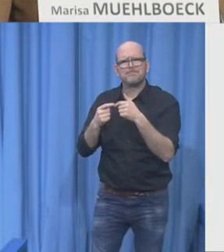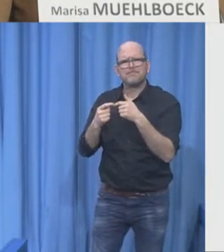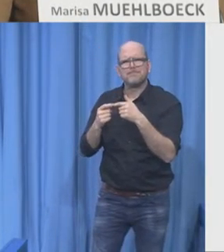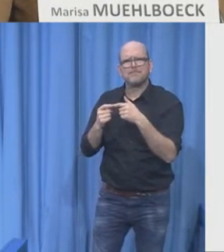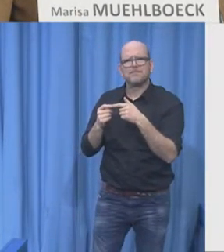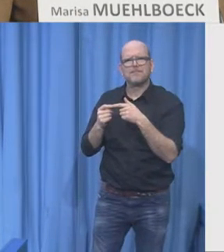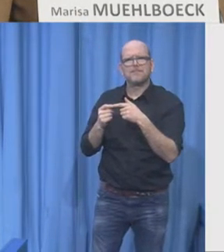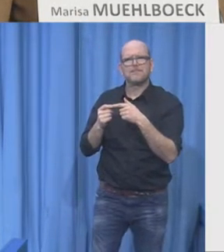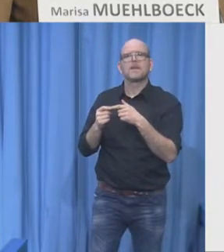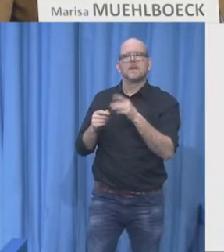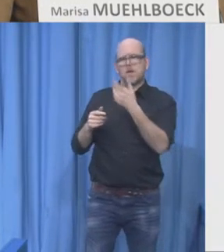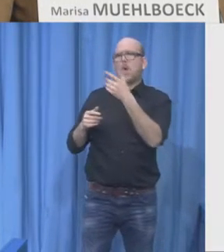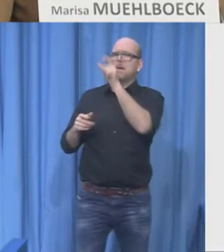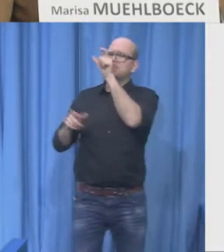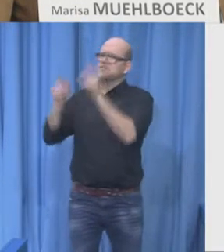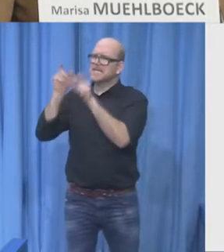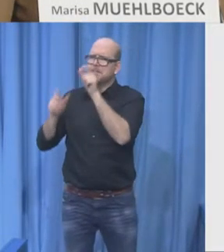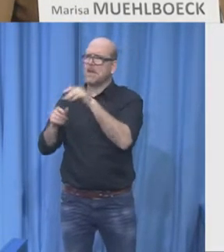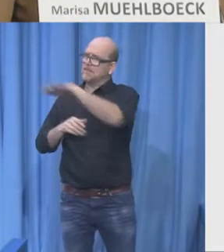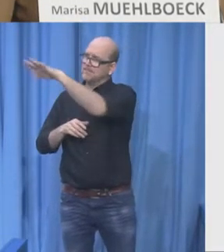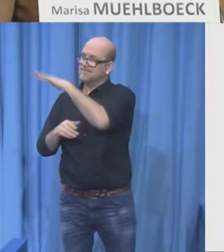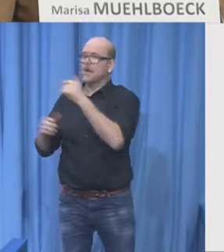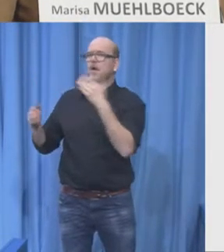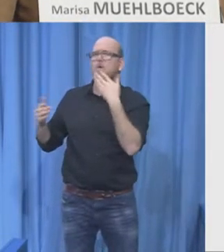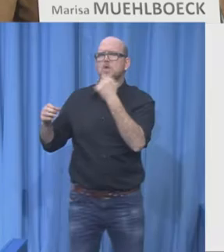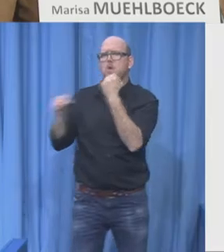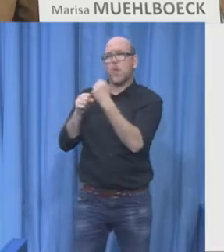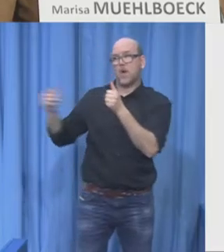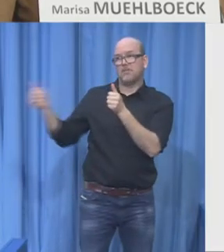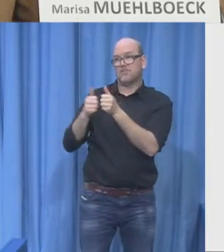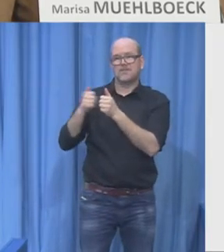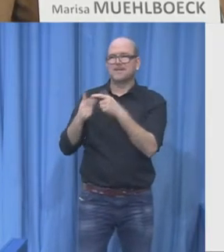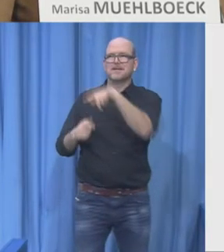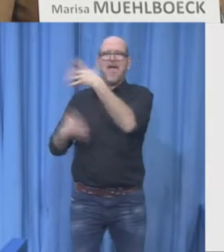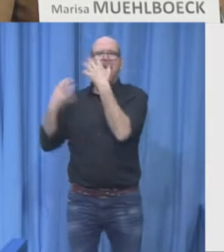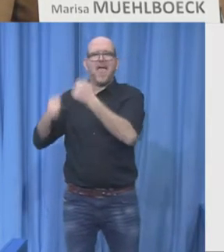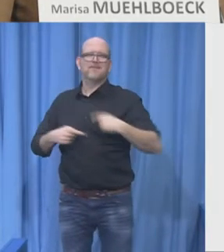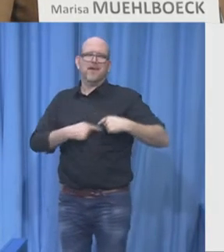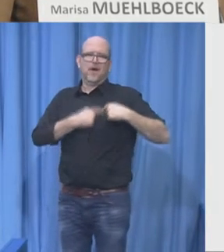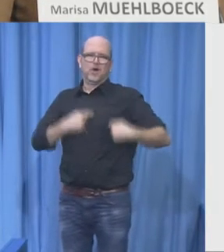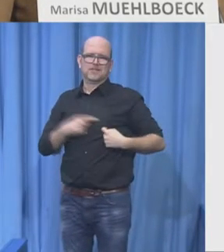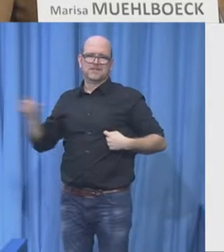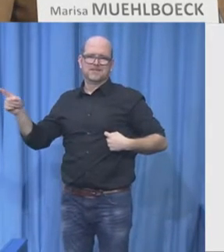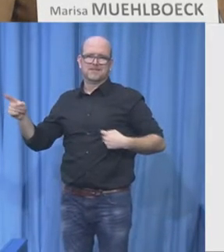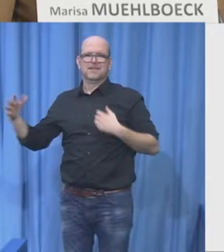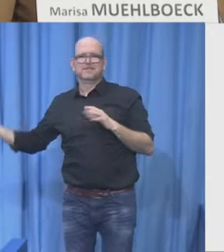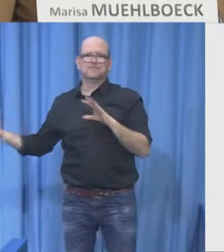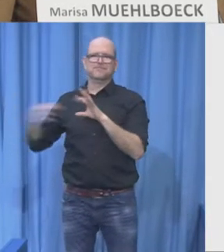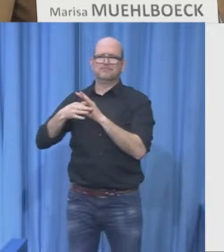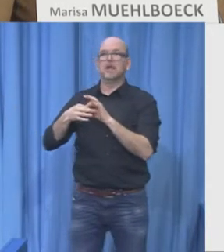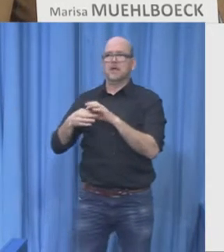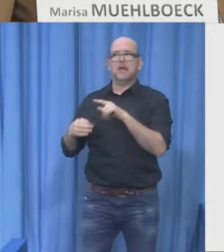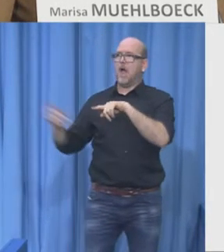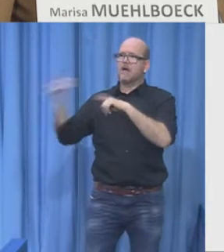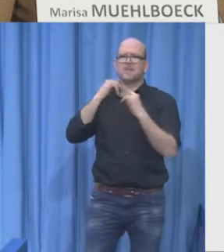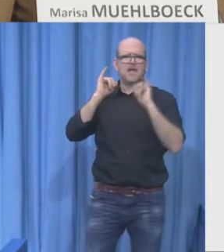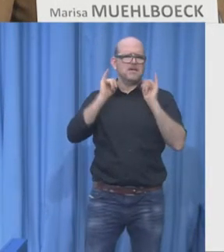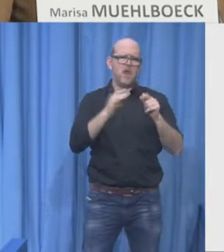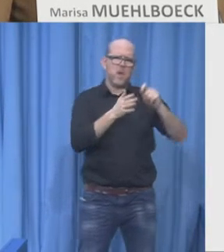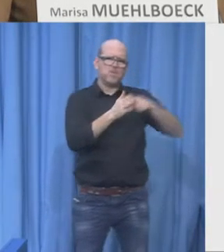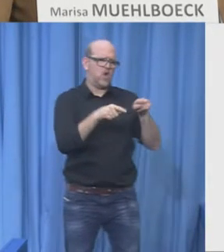a high demand from companies who would like to provide tactile examinations to their employees. And last but not